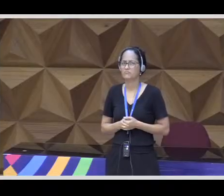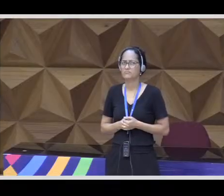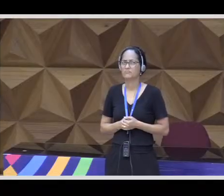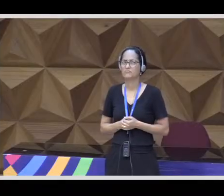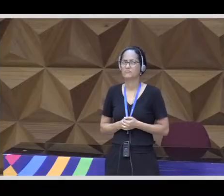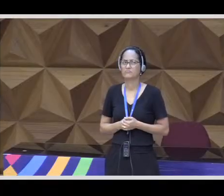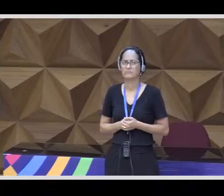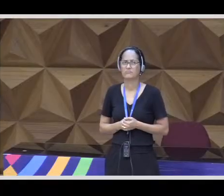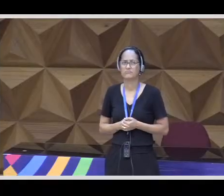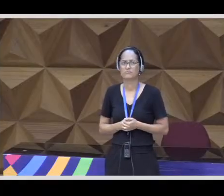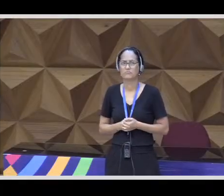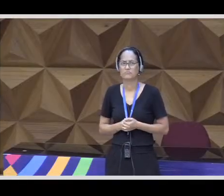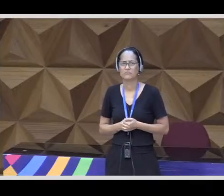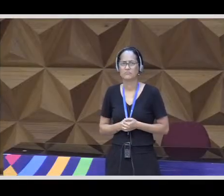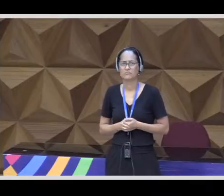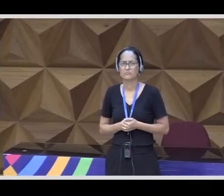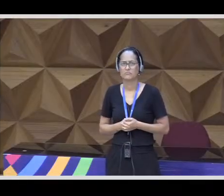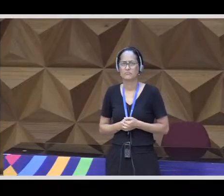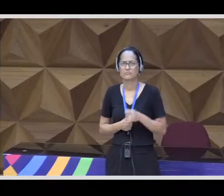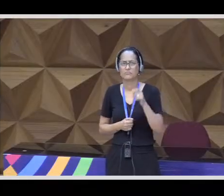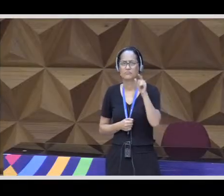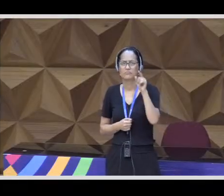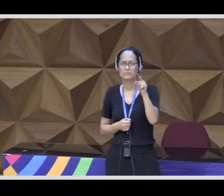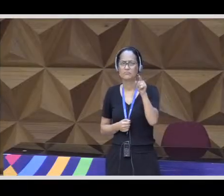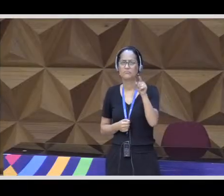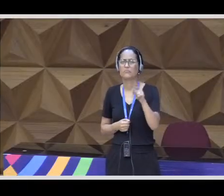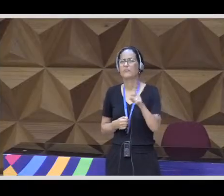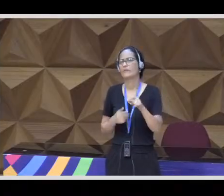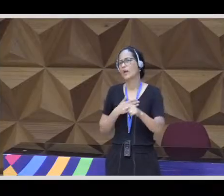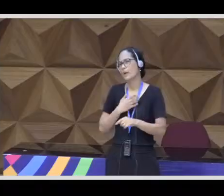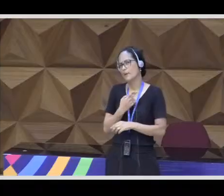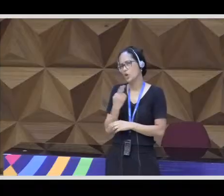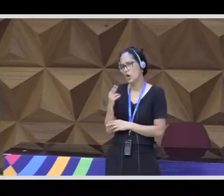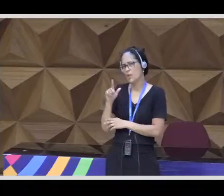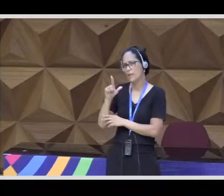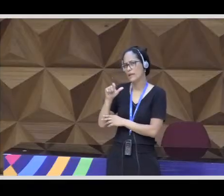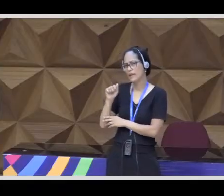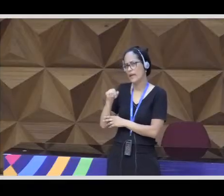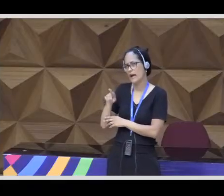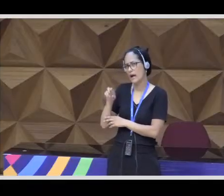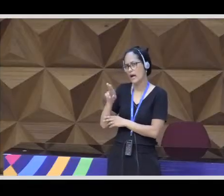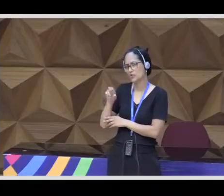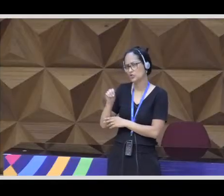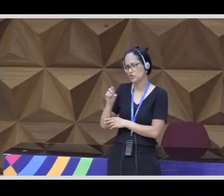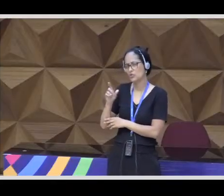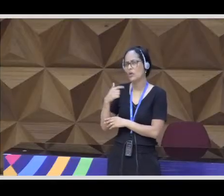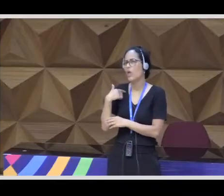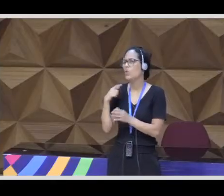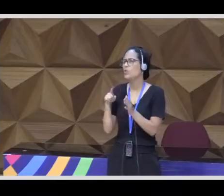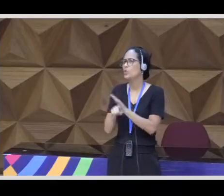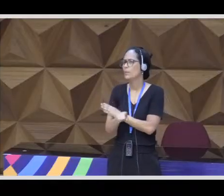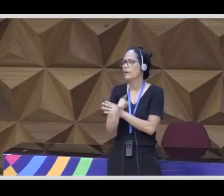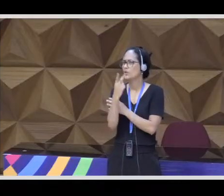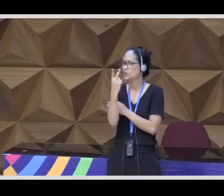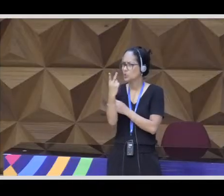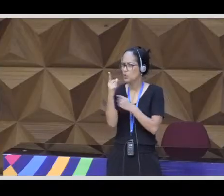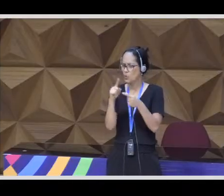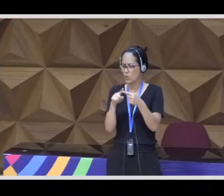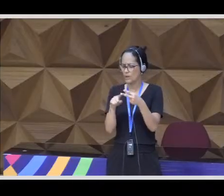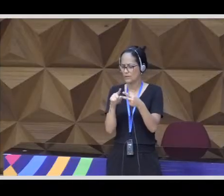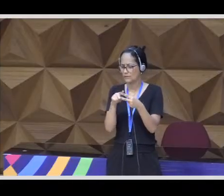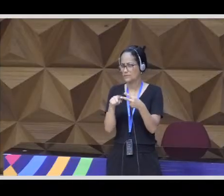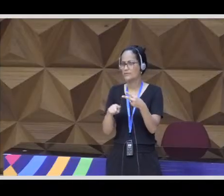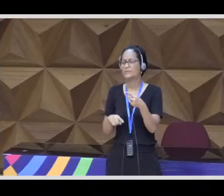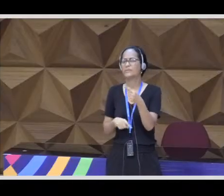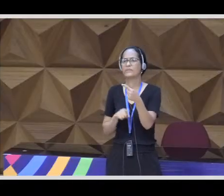Hello, Stephen. I'm here. I'm Leandro from IFMS Brazil. I have two quick questions for you. The first one would be if you